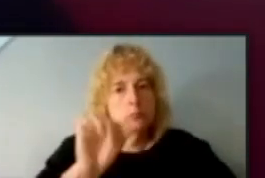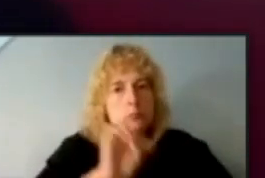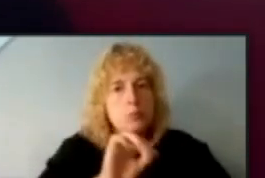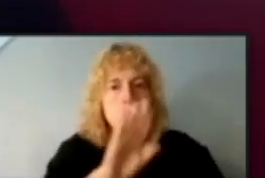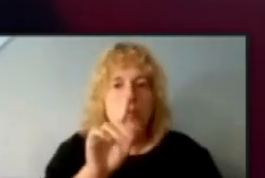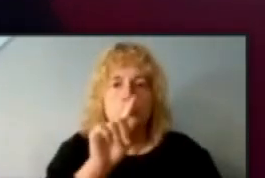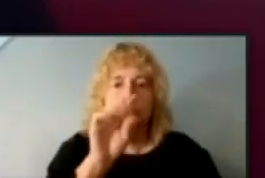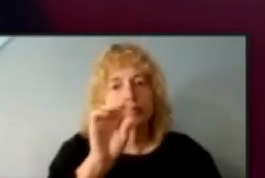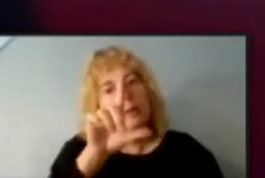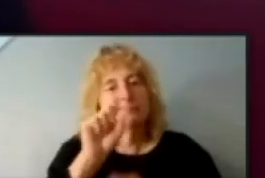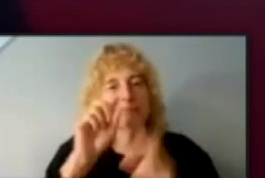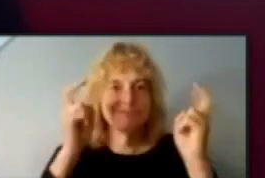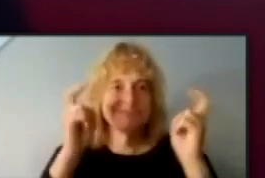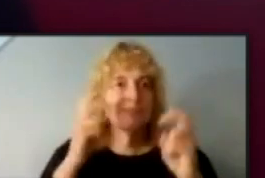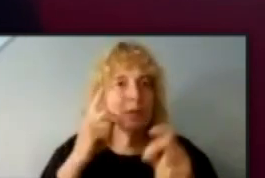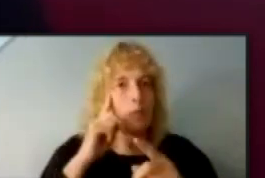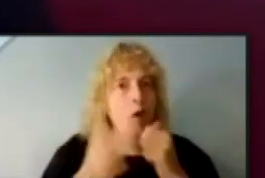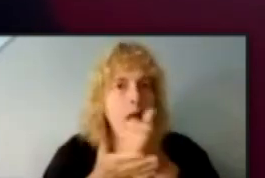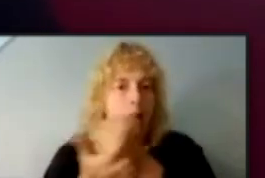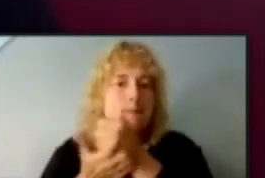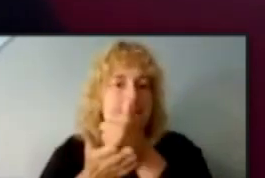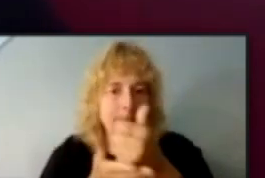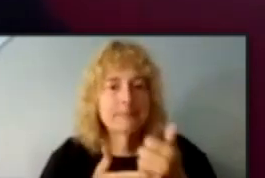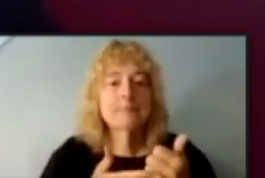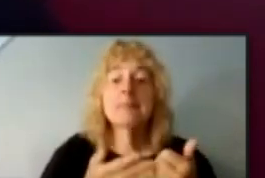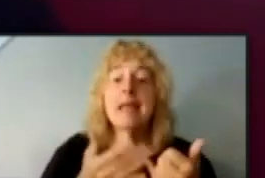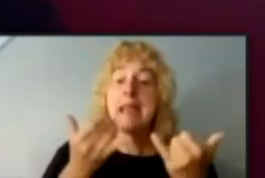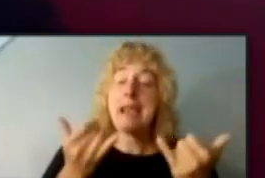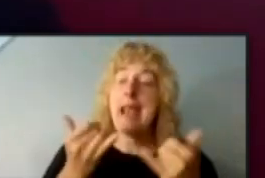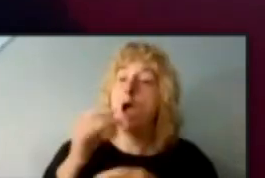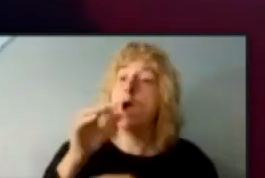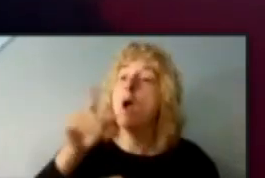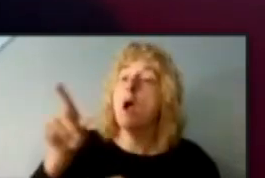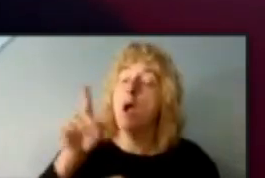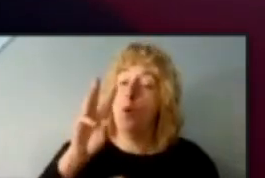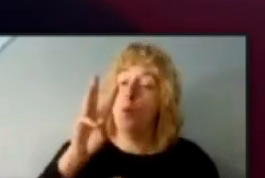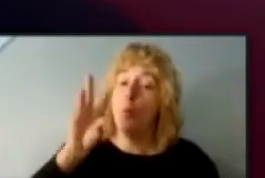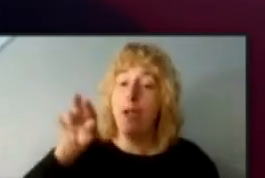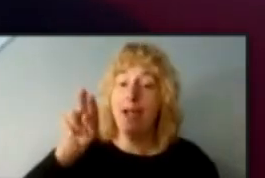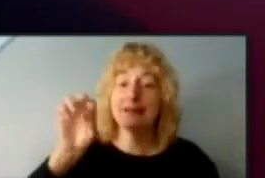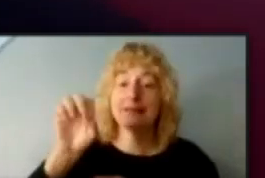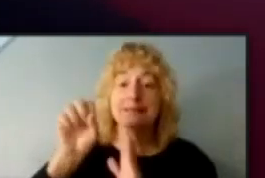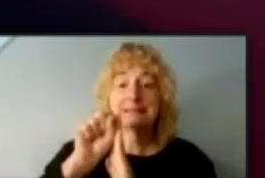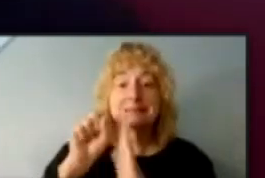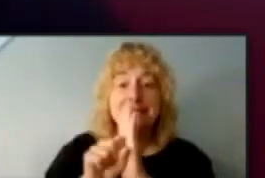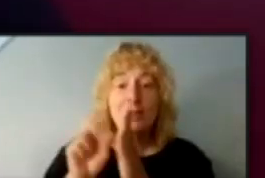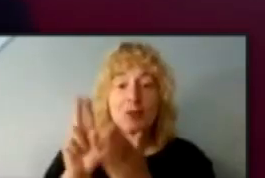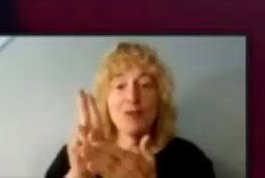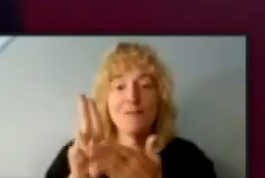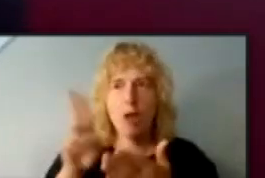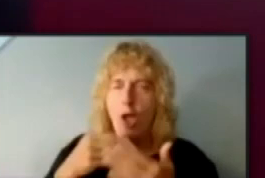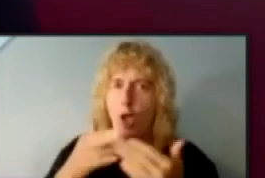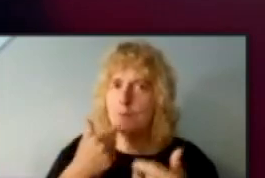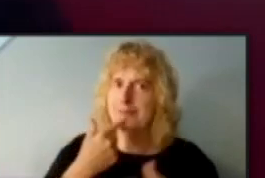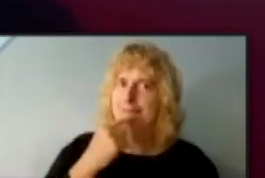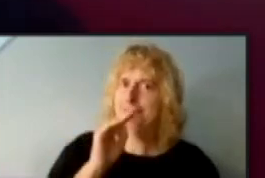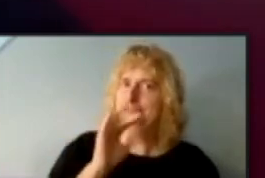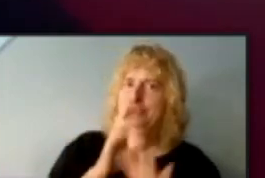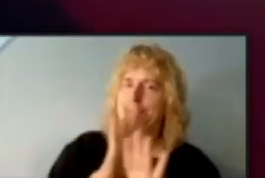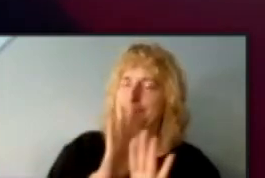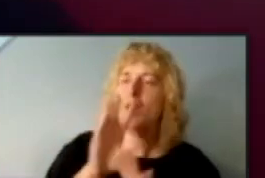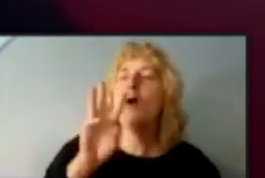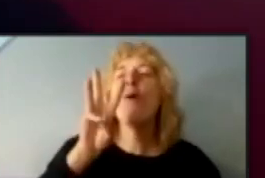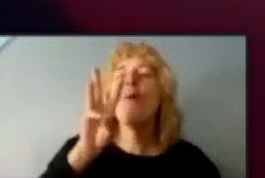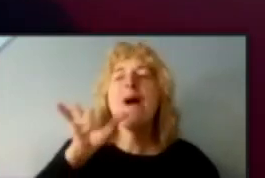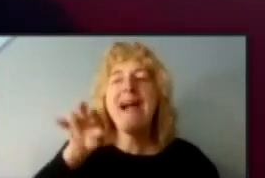is a JD in Michigan at Wayne State University. I'm so sorry, I almost said Michigan, right? He is at Wayne